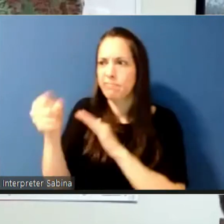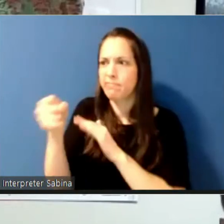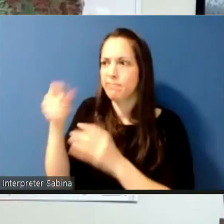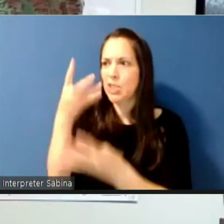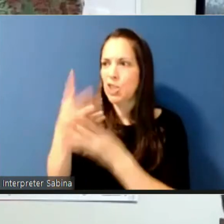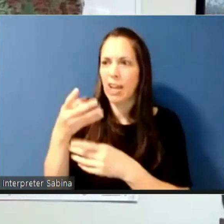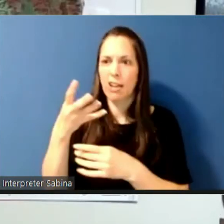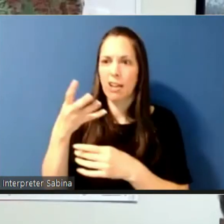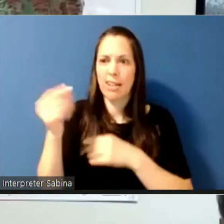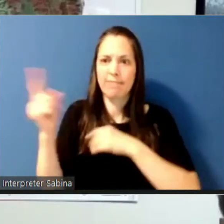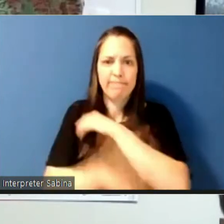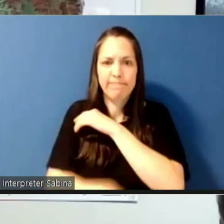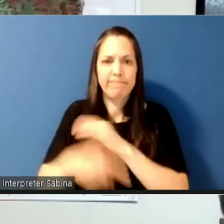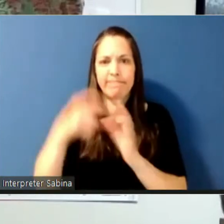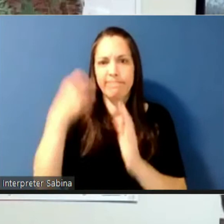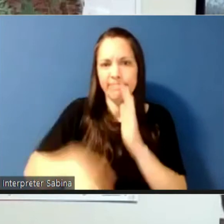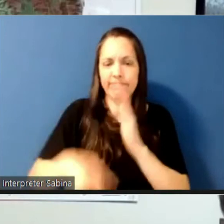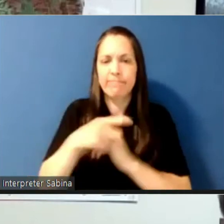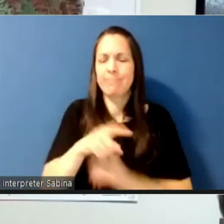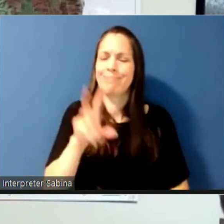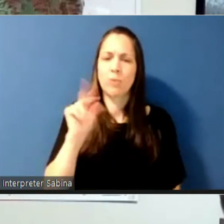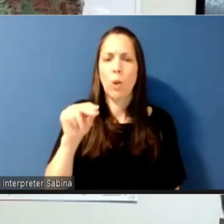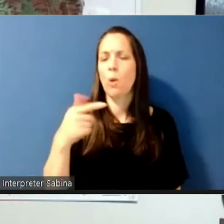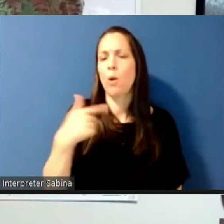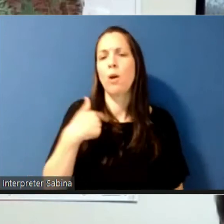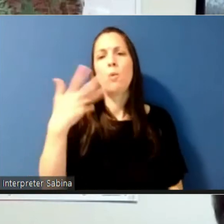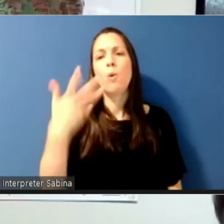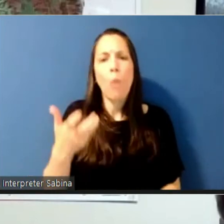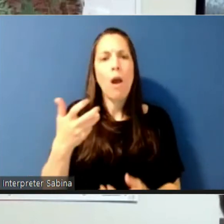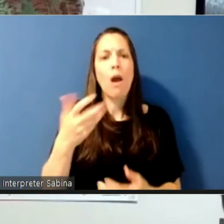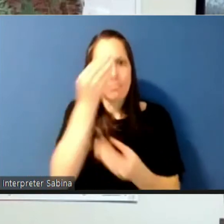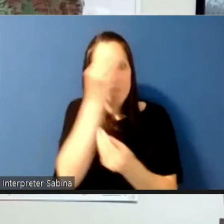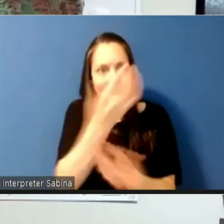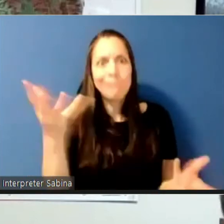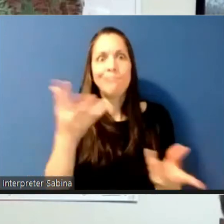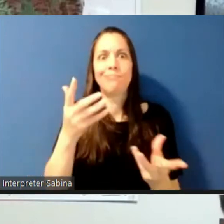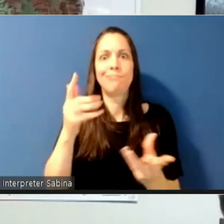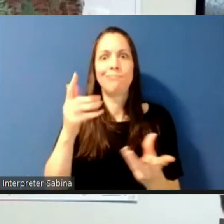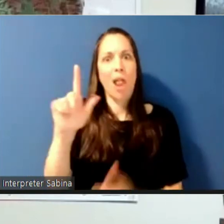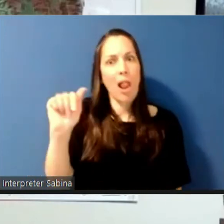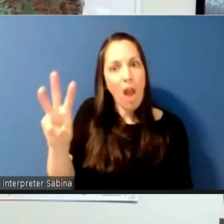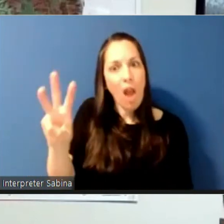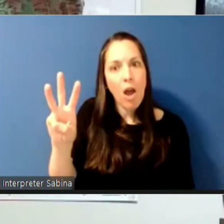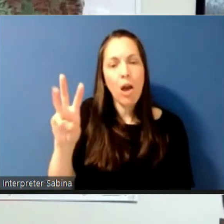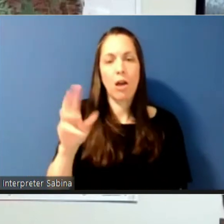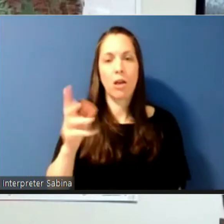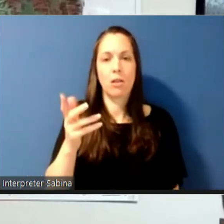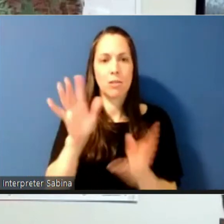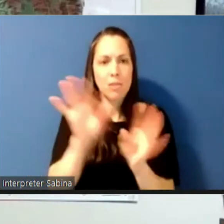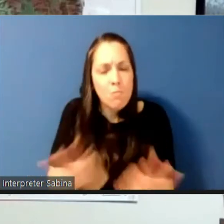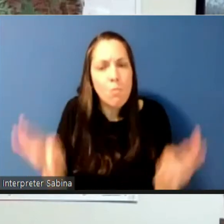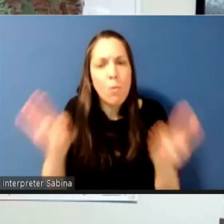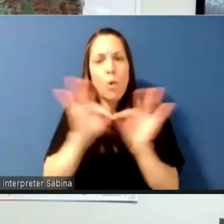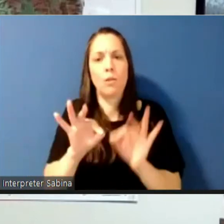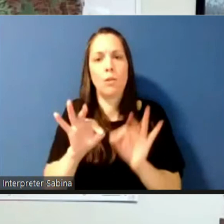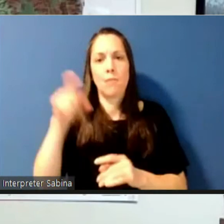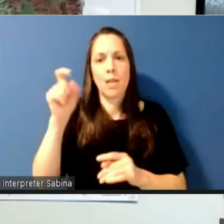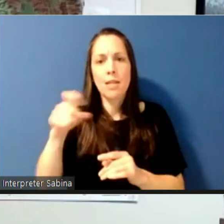make it clear that this is the law. People really need to do this. It's not optional. It's necessary to protect our community.